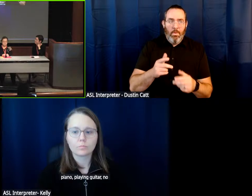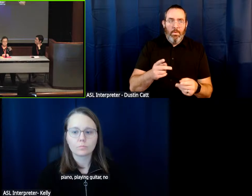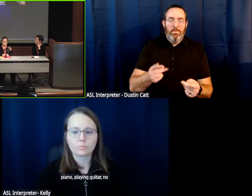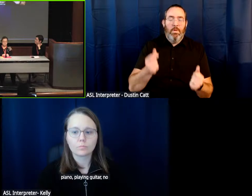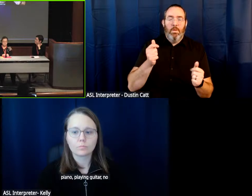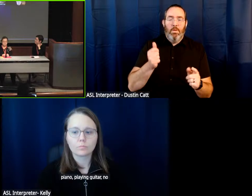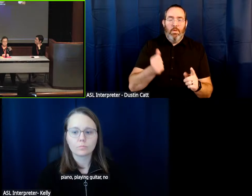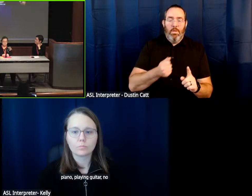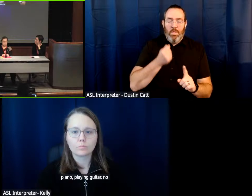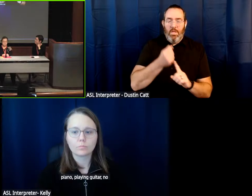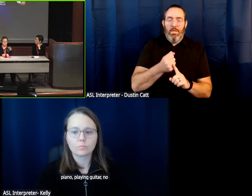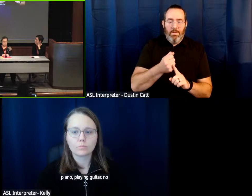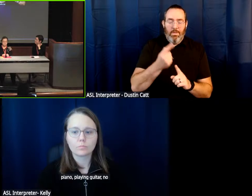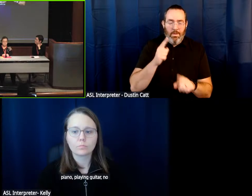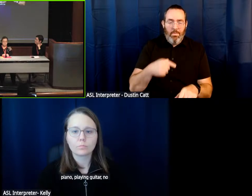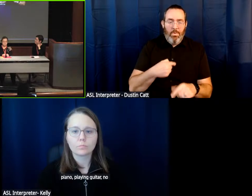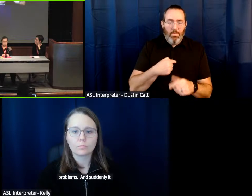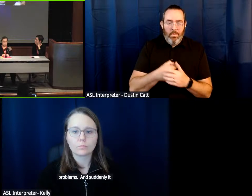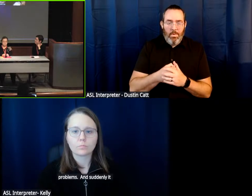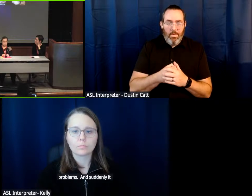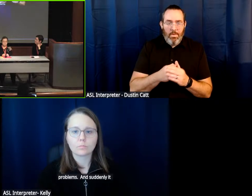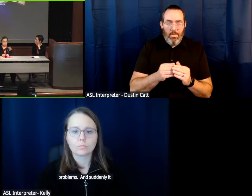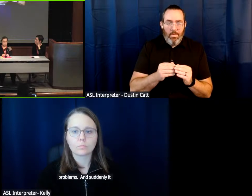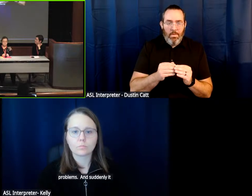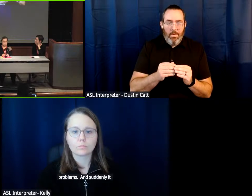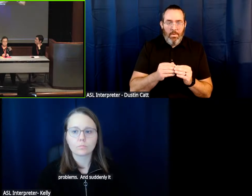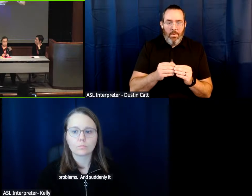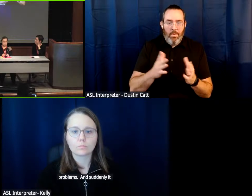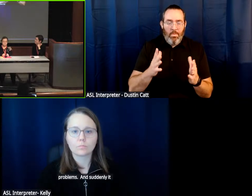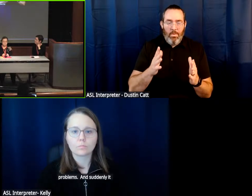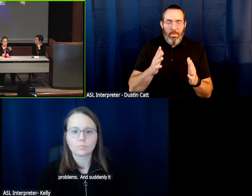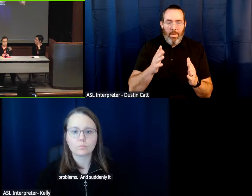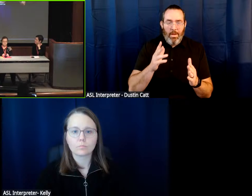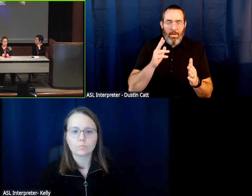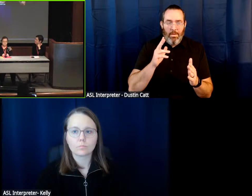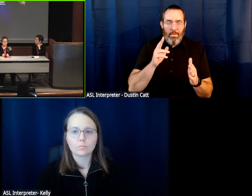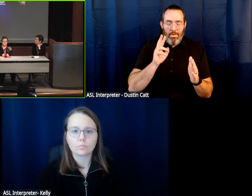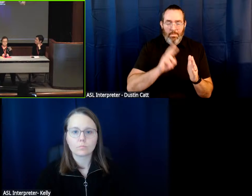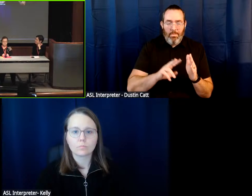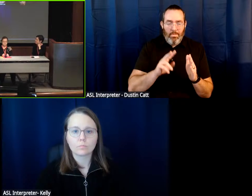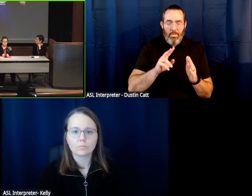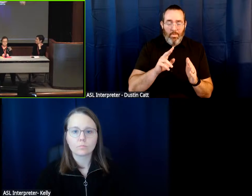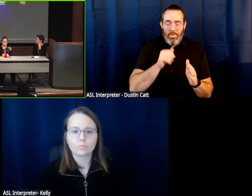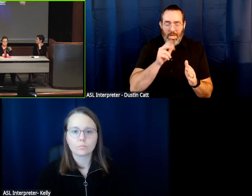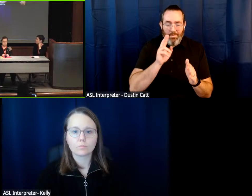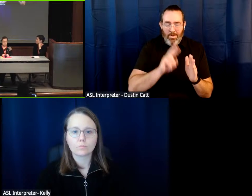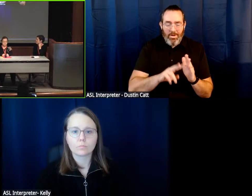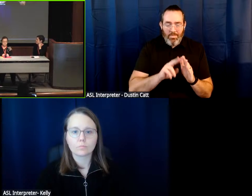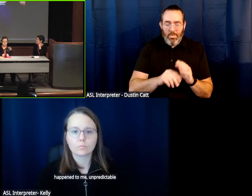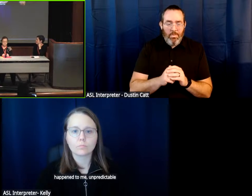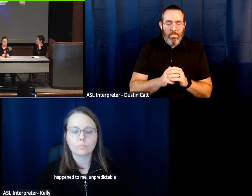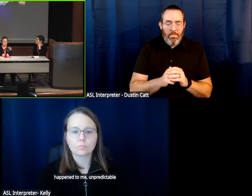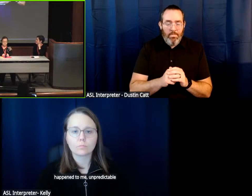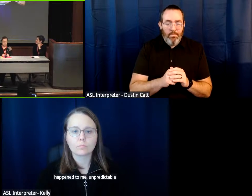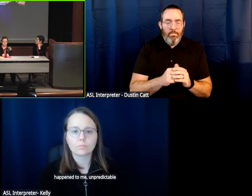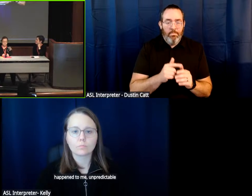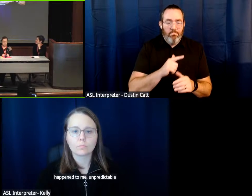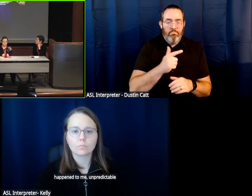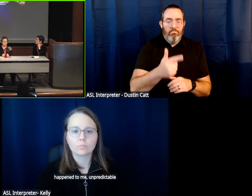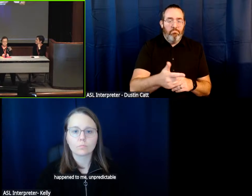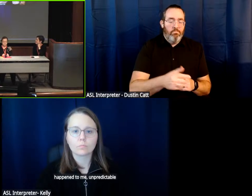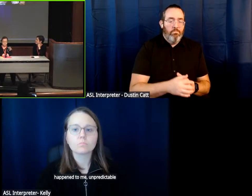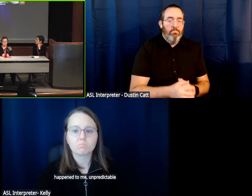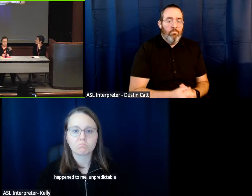me without unpredictable. So about implantation, I was really impressed.